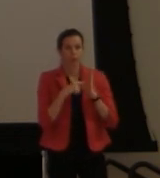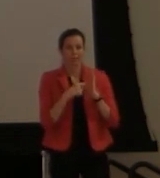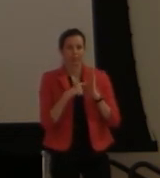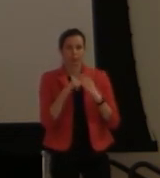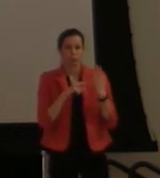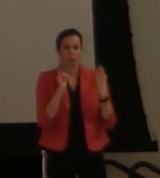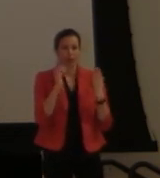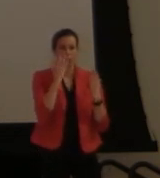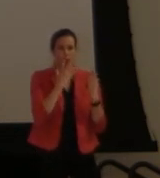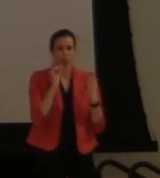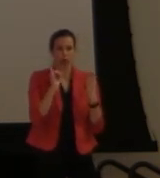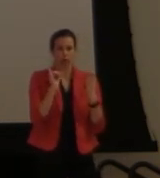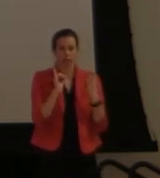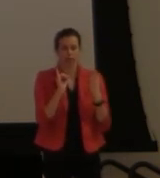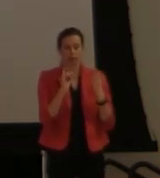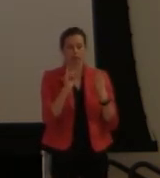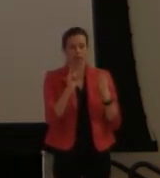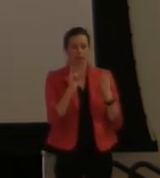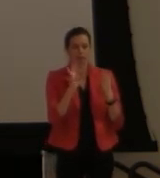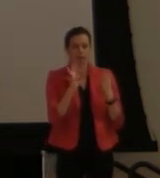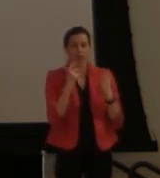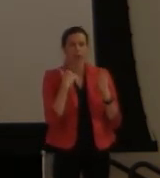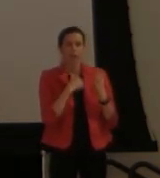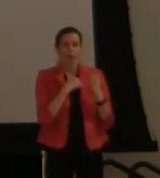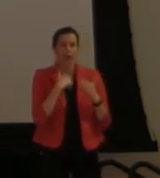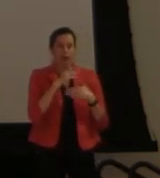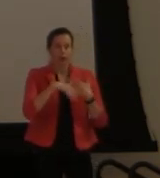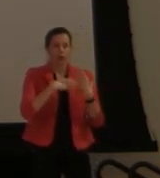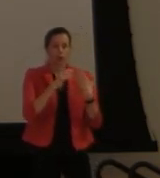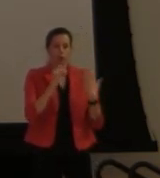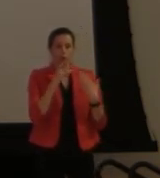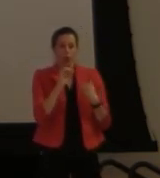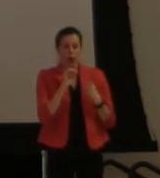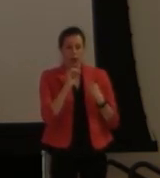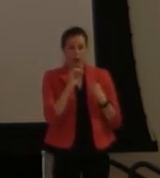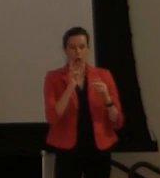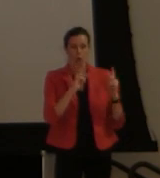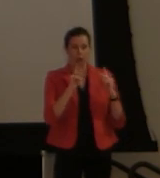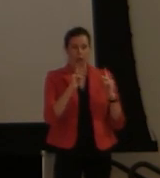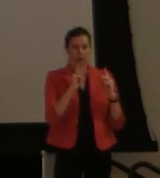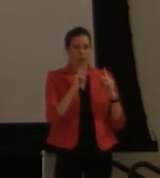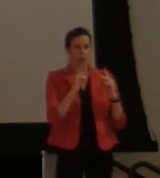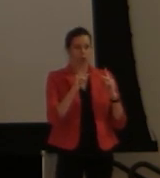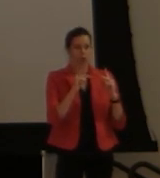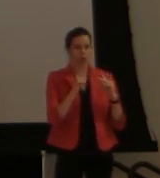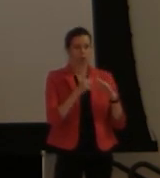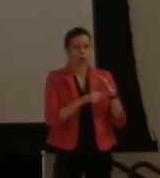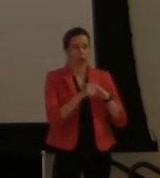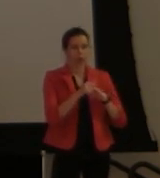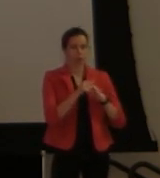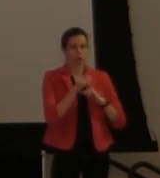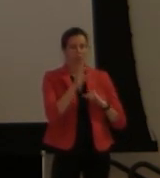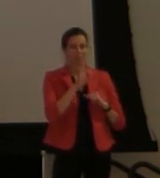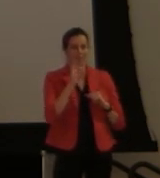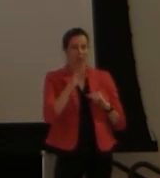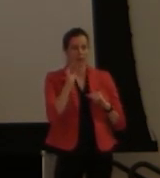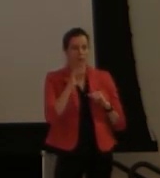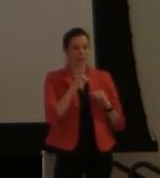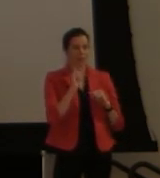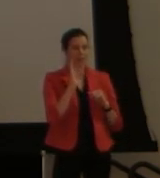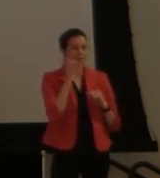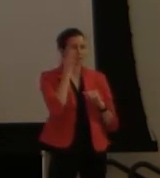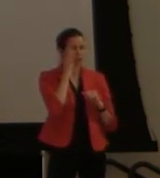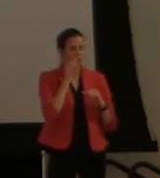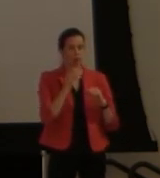looked like. If we had all Ohioans who were under 99% of the federal poverty